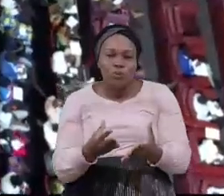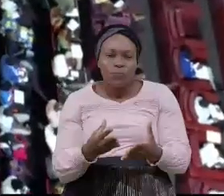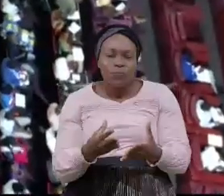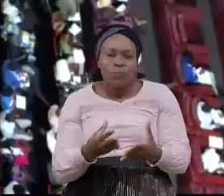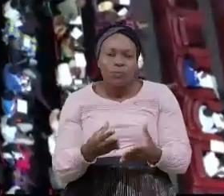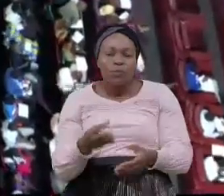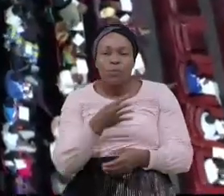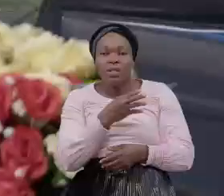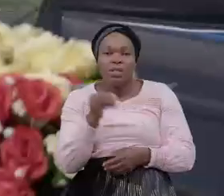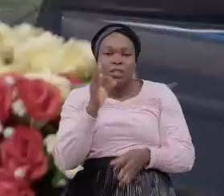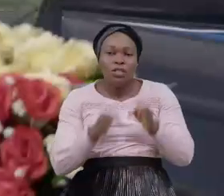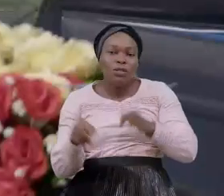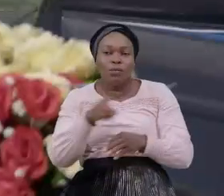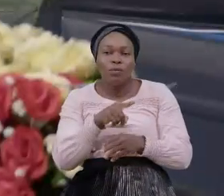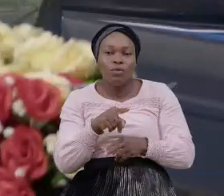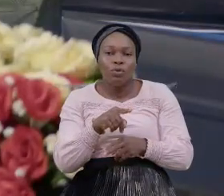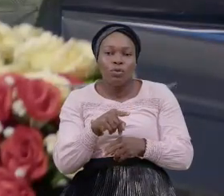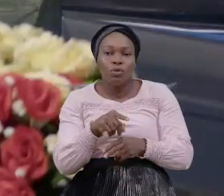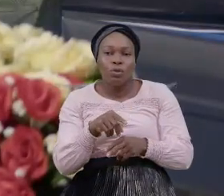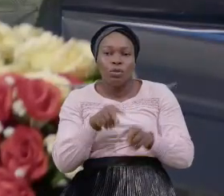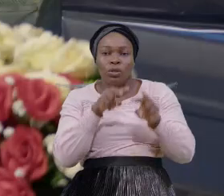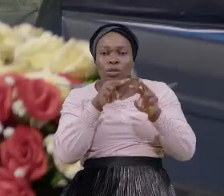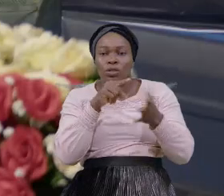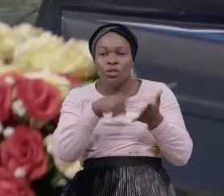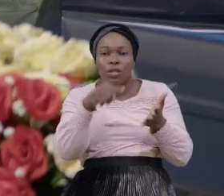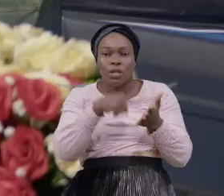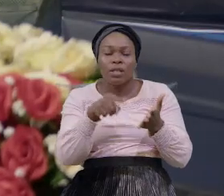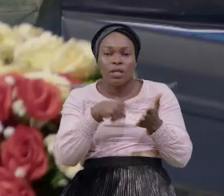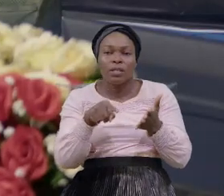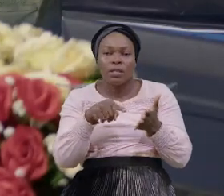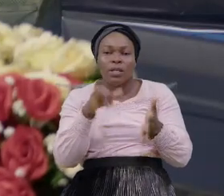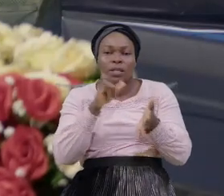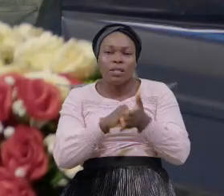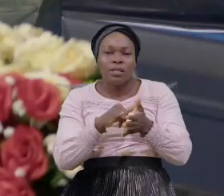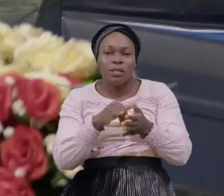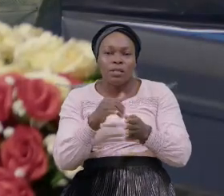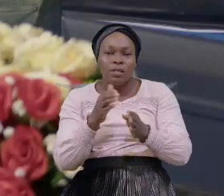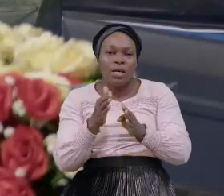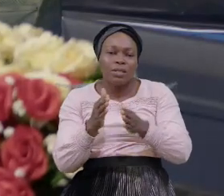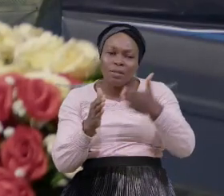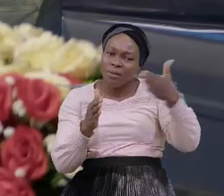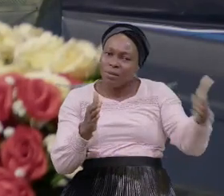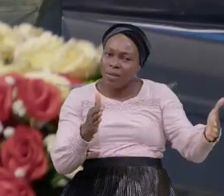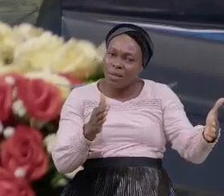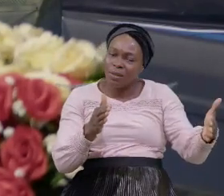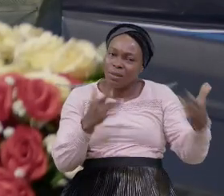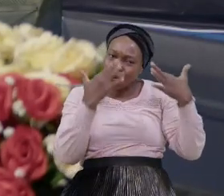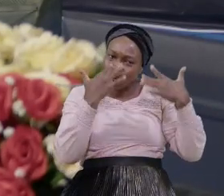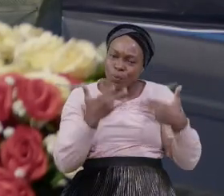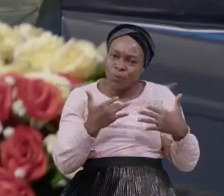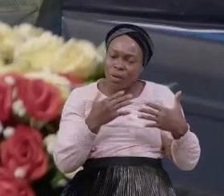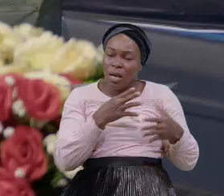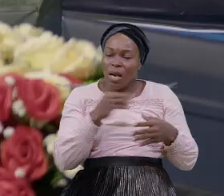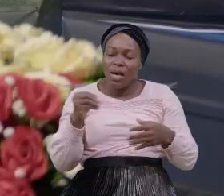at that side, makes you sorrowful. If you look at this side, thank God it's just like that. It could have